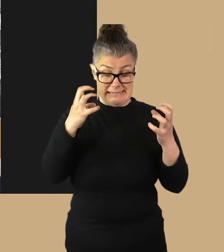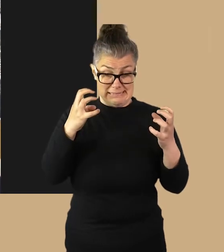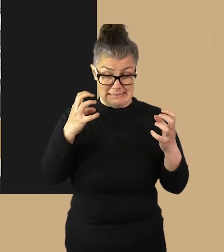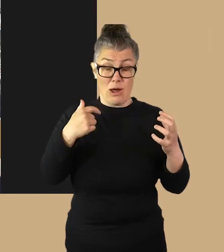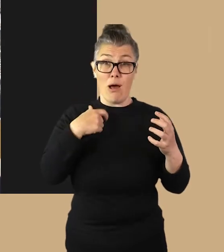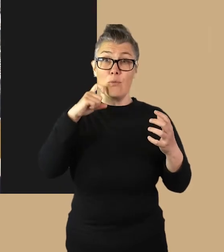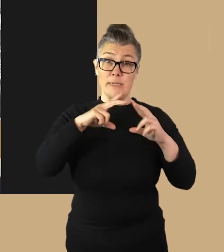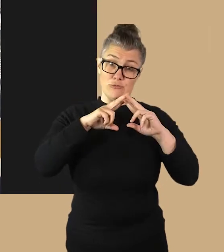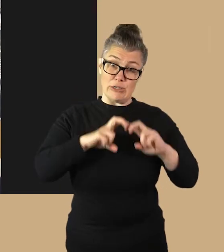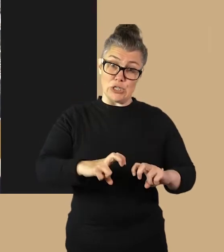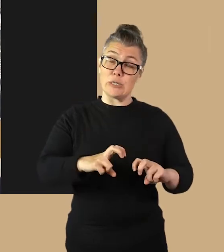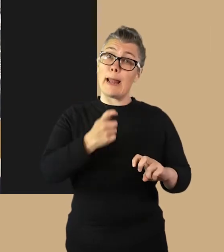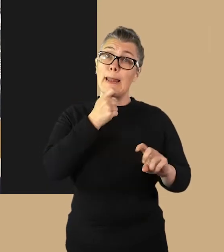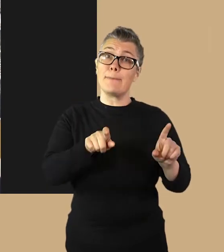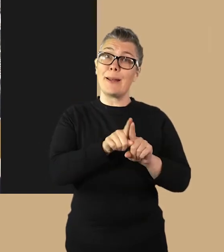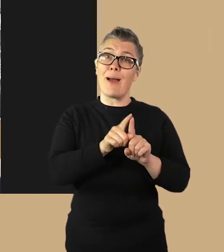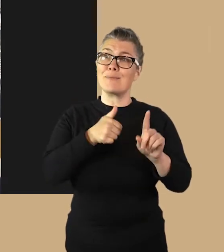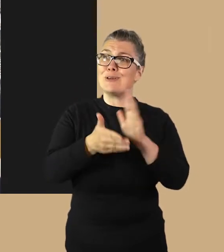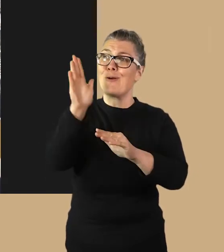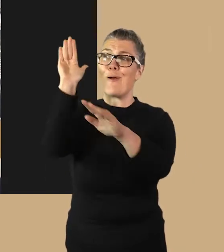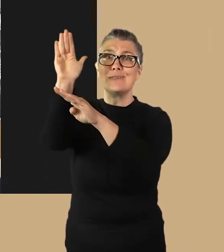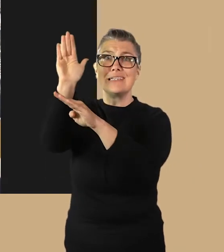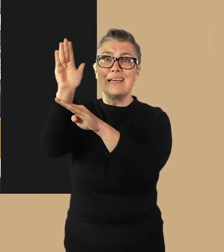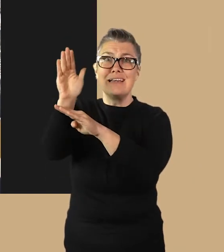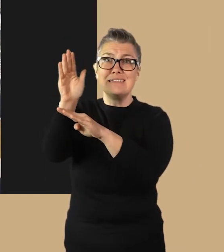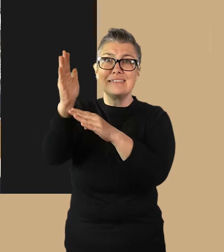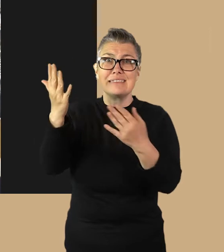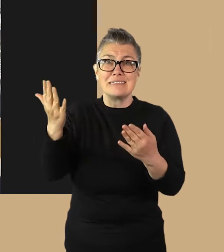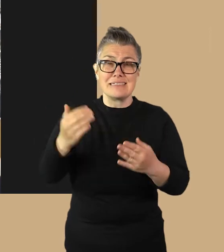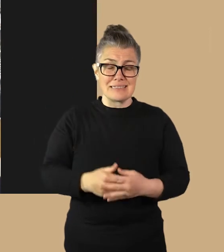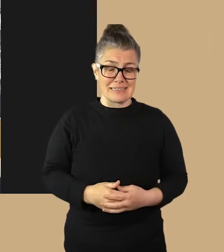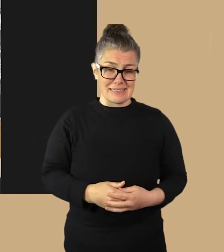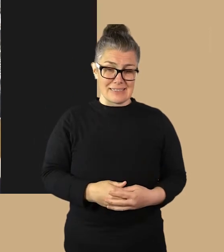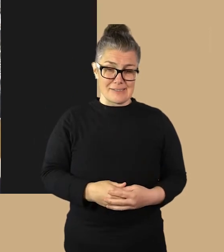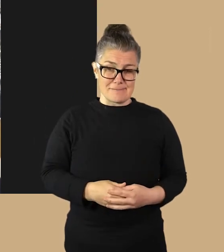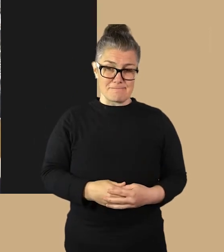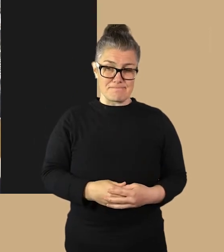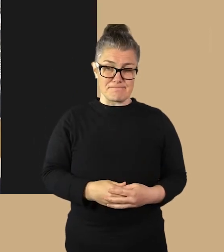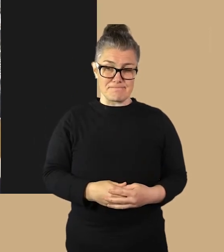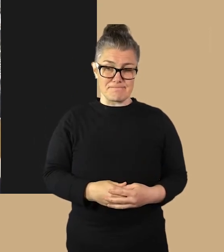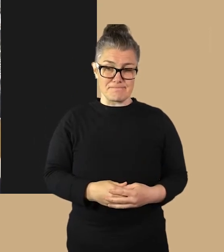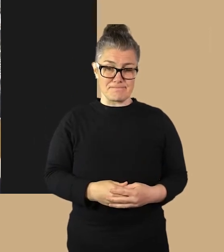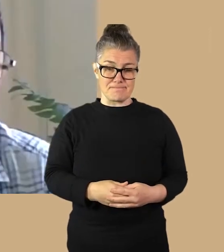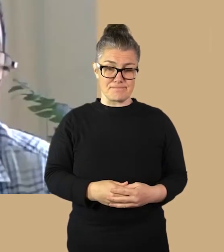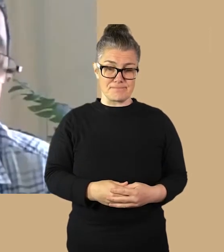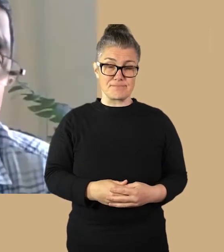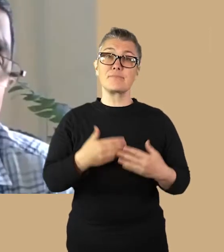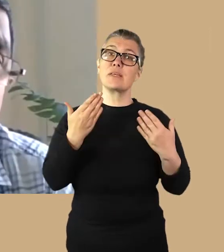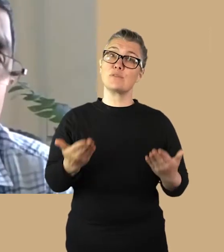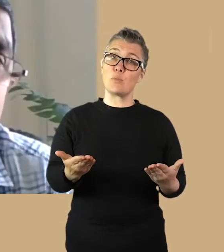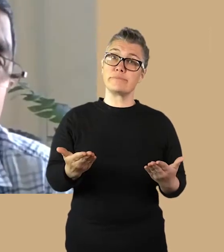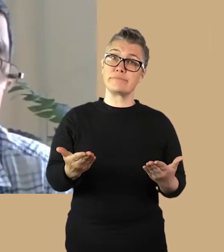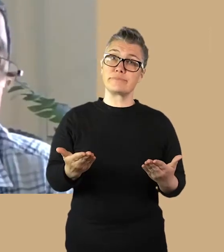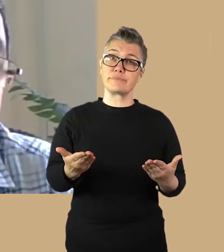intensive. I'd be researching it like I was going into a foreign country. So And yeah. so if